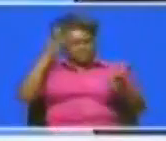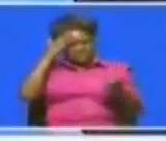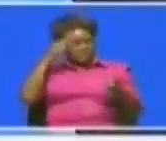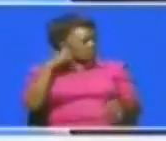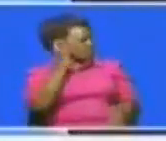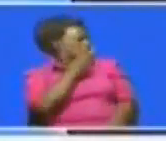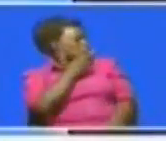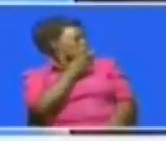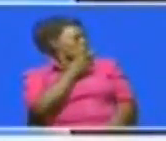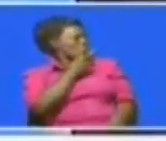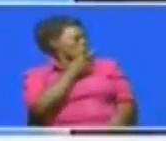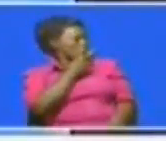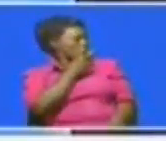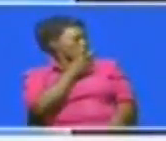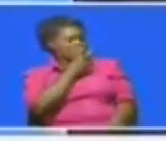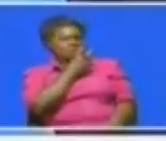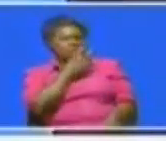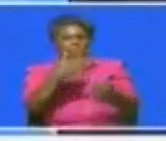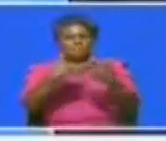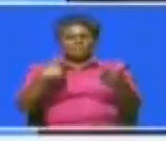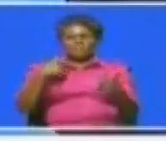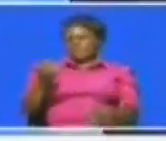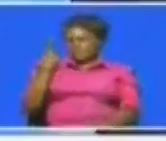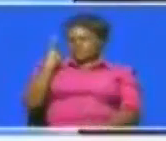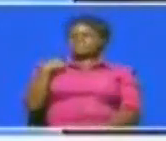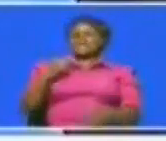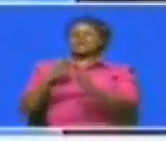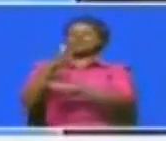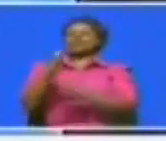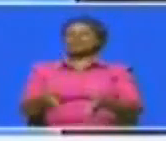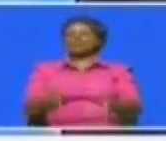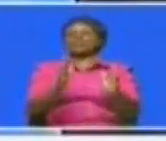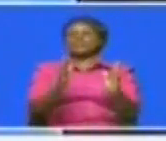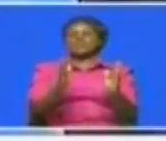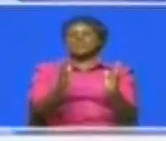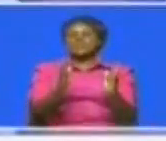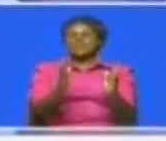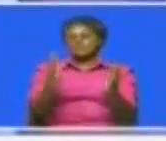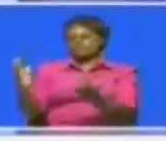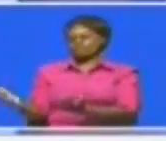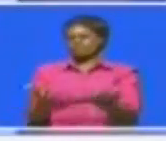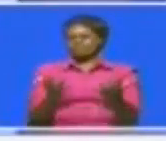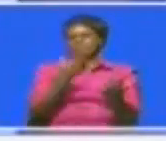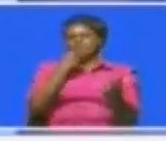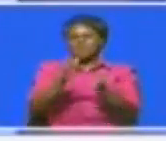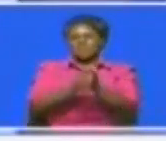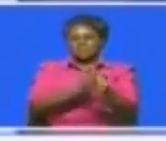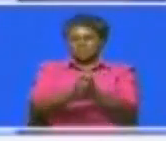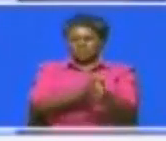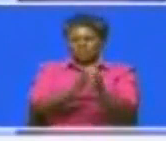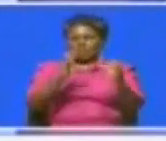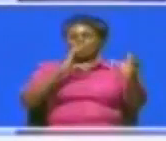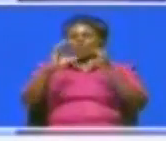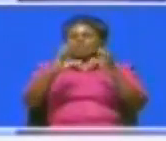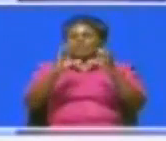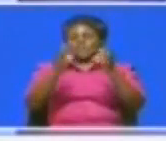him, let's just say before I realized it, I was across the road. You were across the road, yes, and lifting him up. Yeah. Interesting. And so that